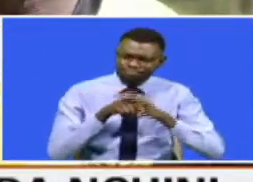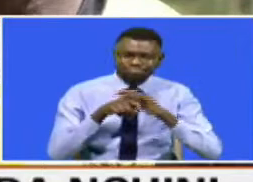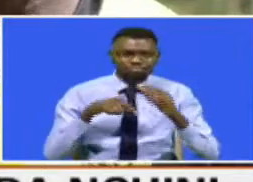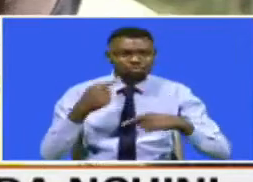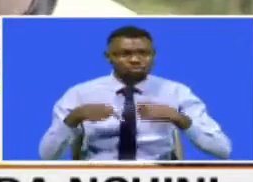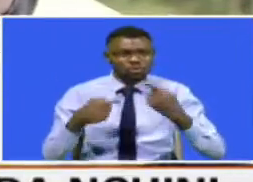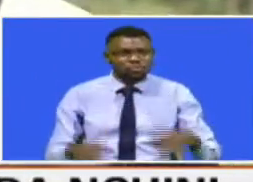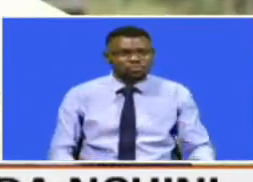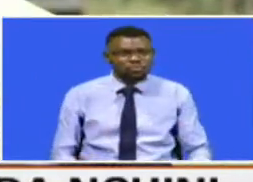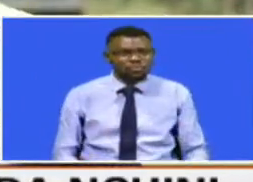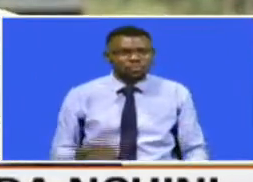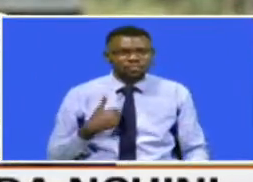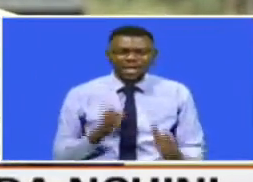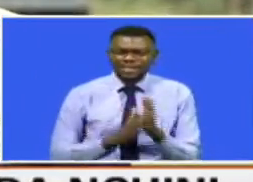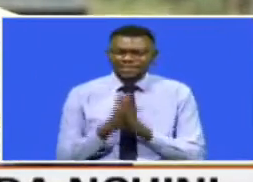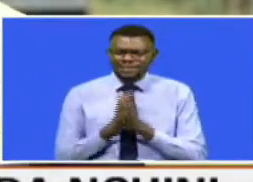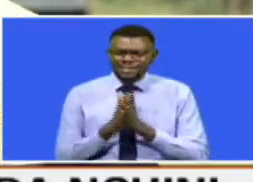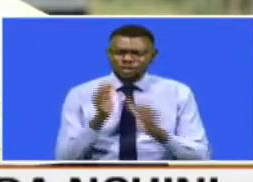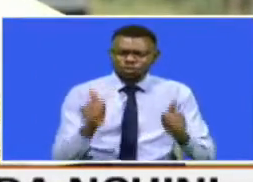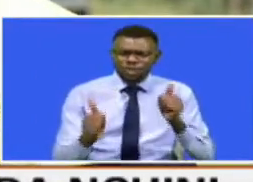Yeah, the motivation for me this season